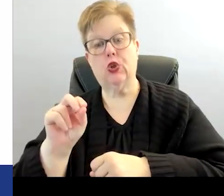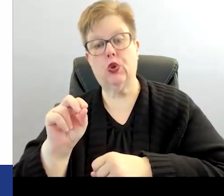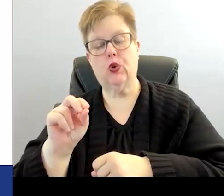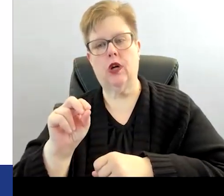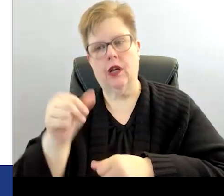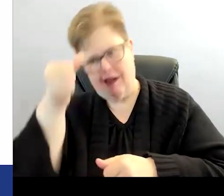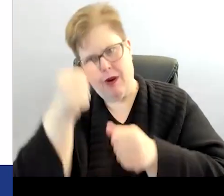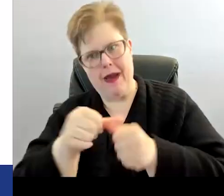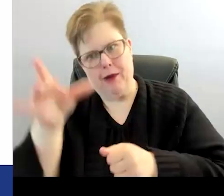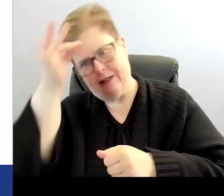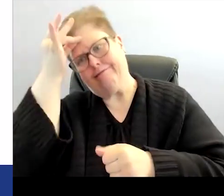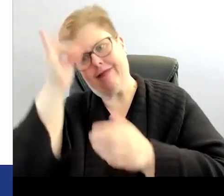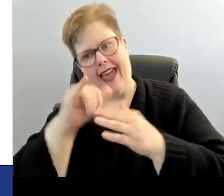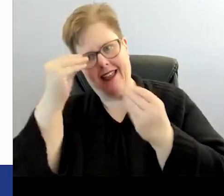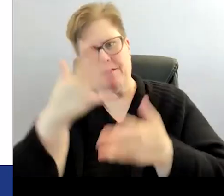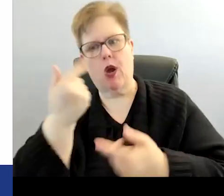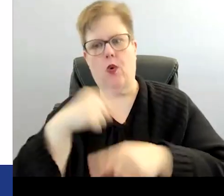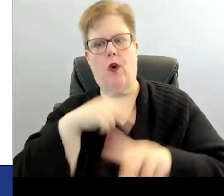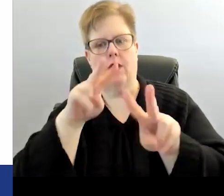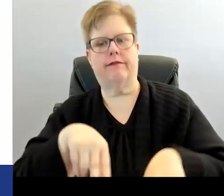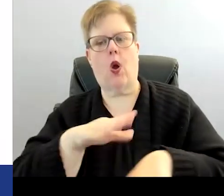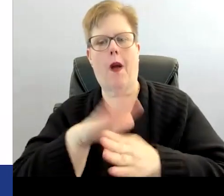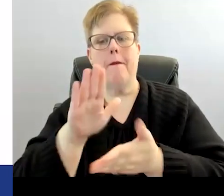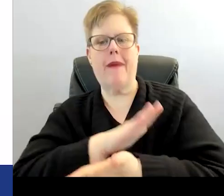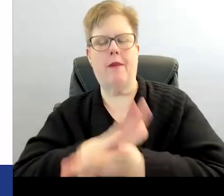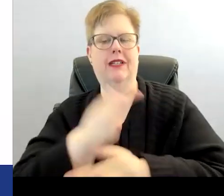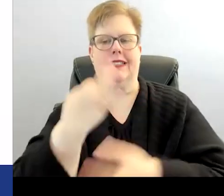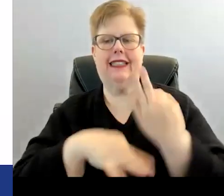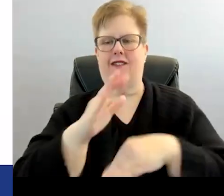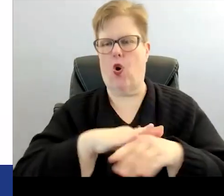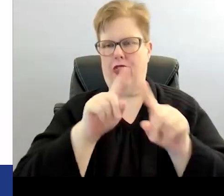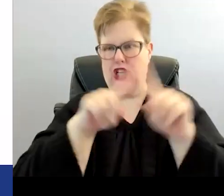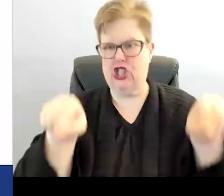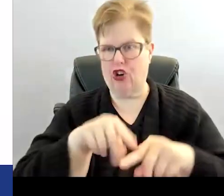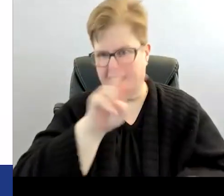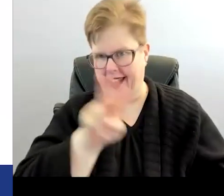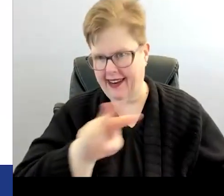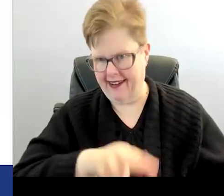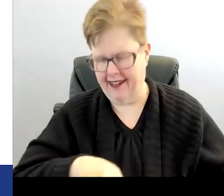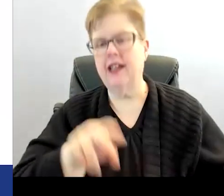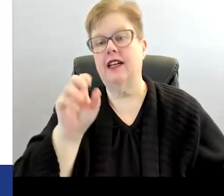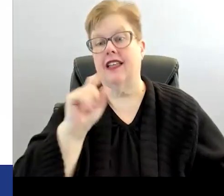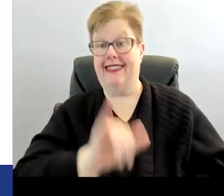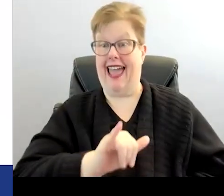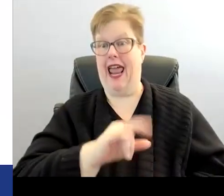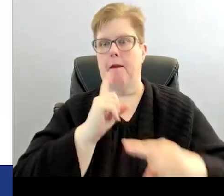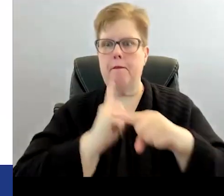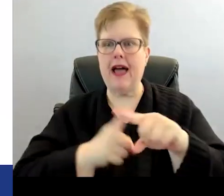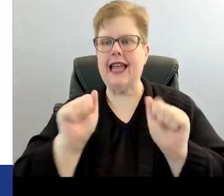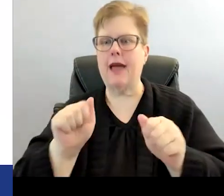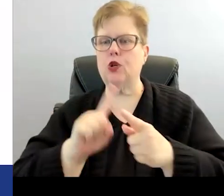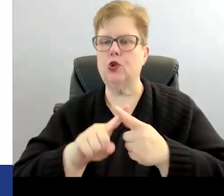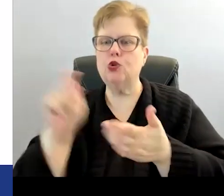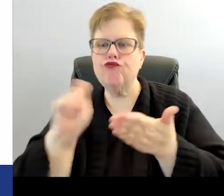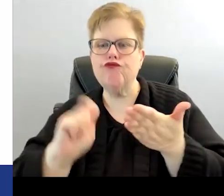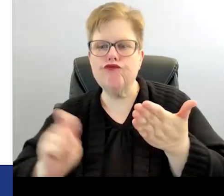retain information better when we're looking at it on paper rather than on a screen. And so that, plus being able to annotate it more